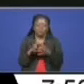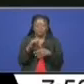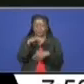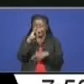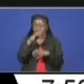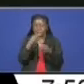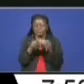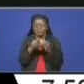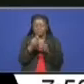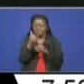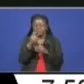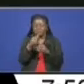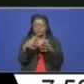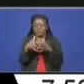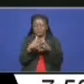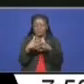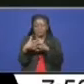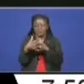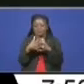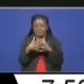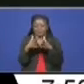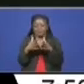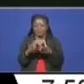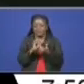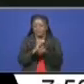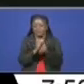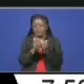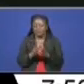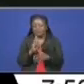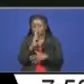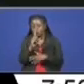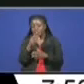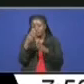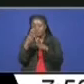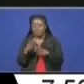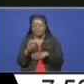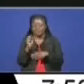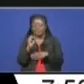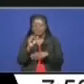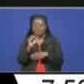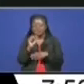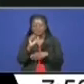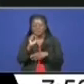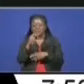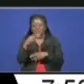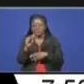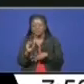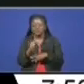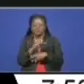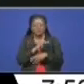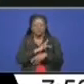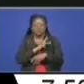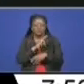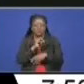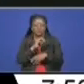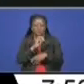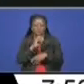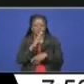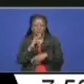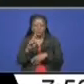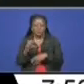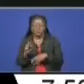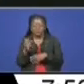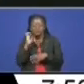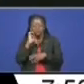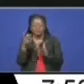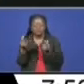made up of majority American athletes, and we have one Bahamian, which is Sasha Knowles, and she's joining our team. She's doing cross right now. She's doing pretty